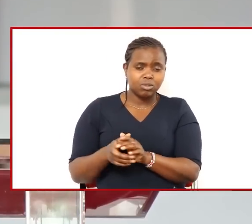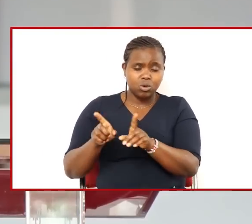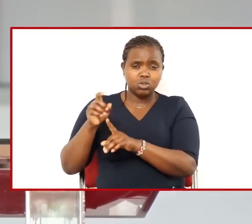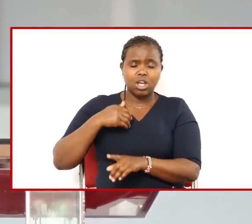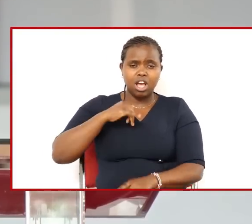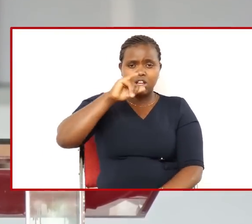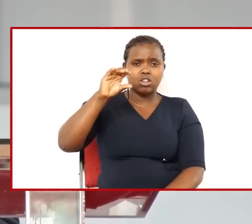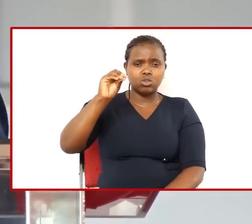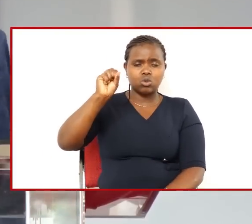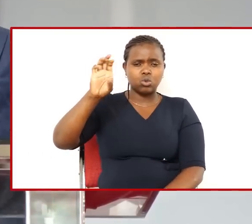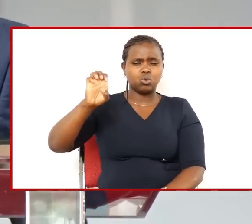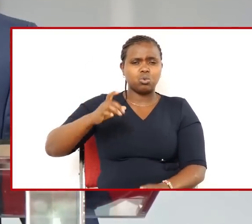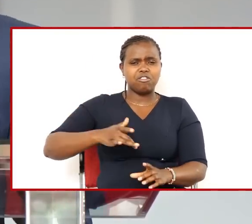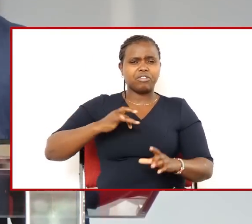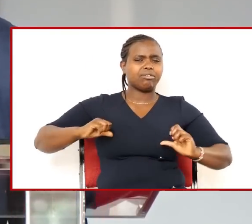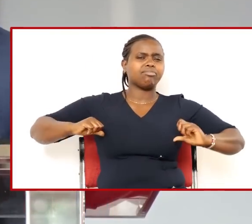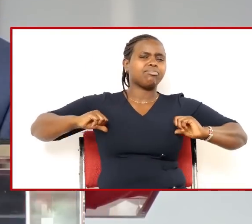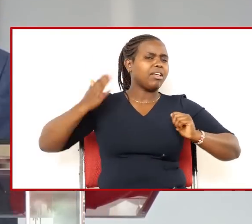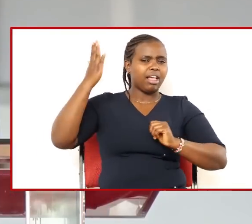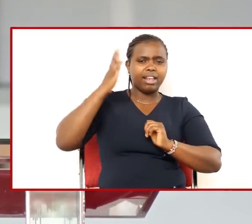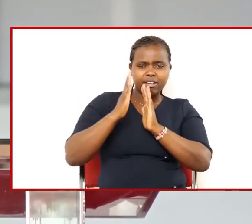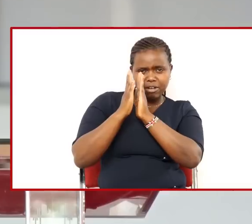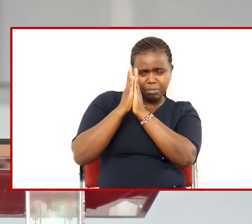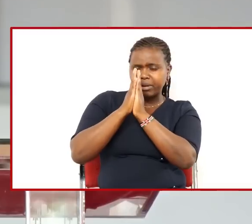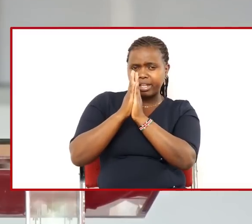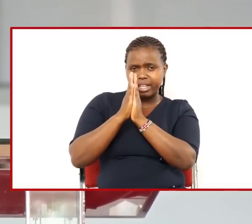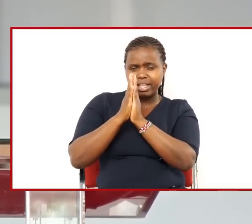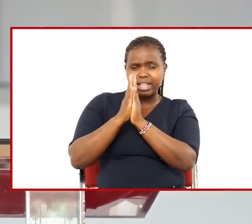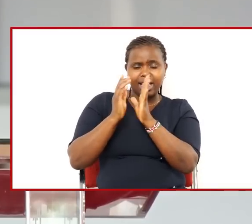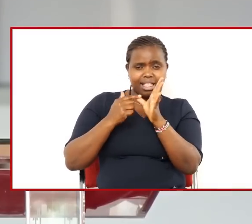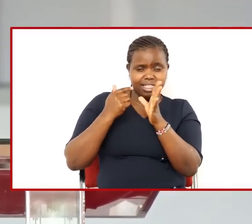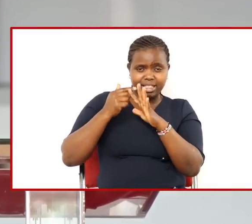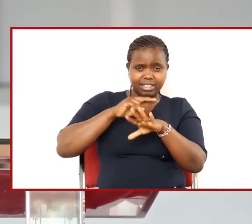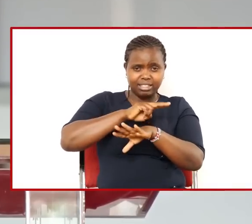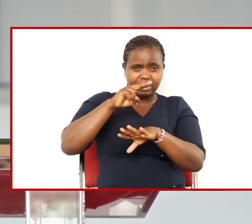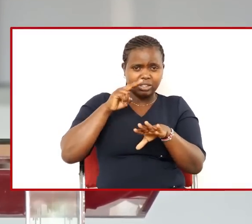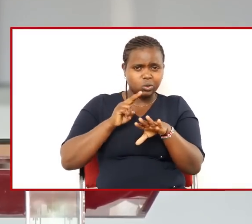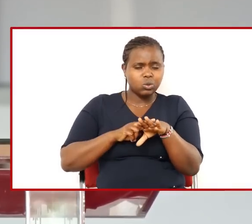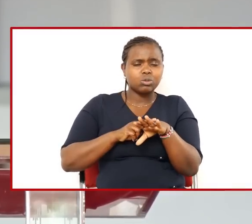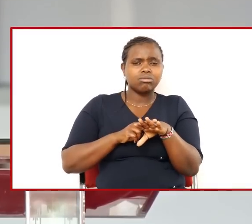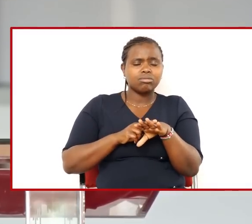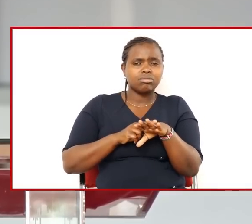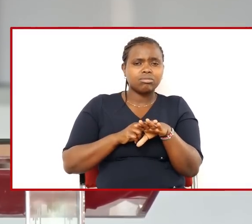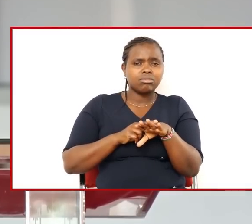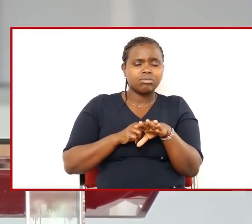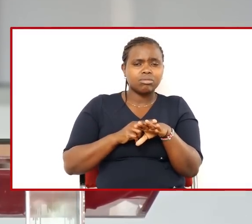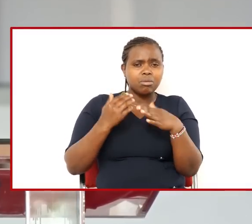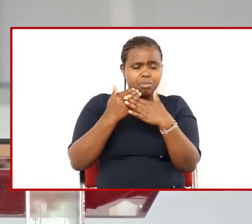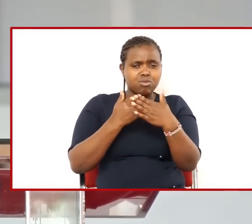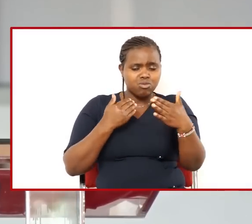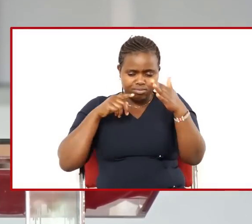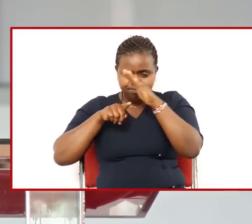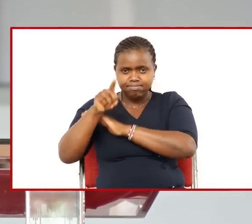Joshua was full of pride and failed to pray before he attacked Ai, where the nations went, which led